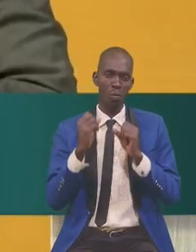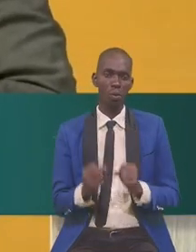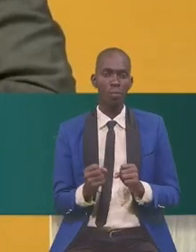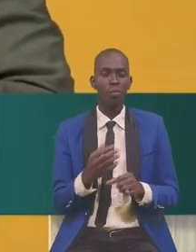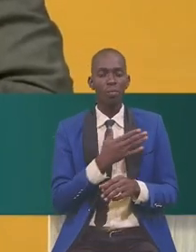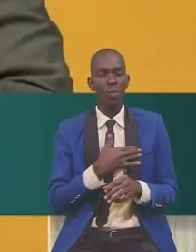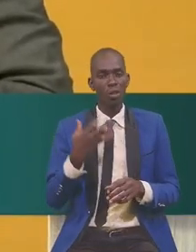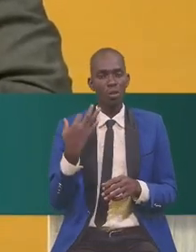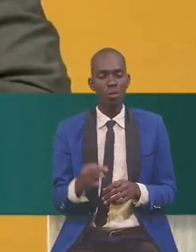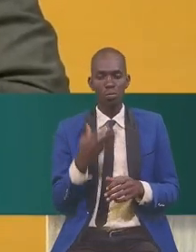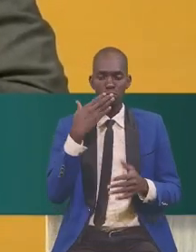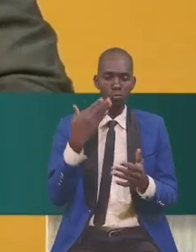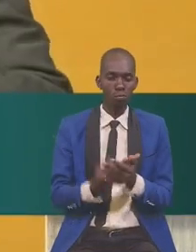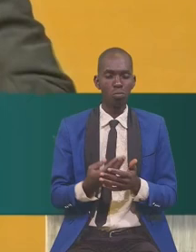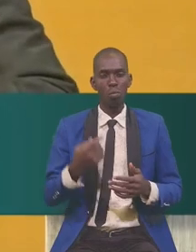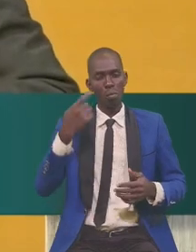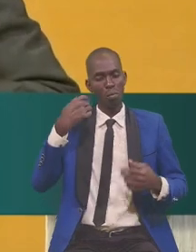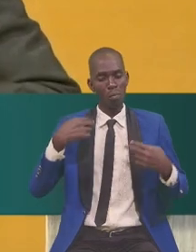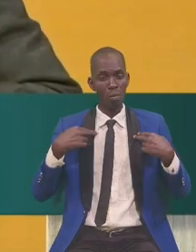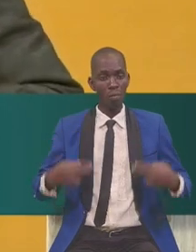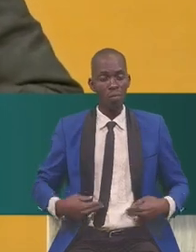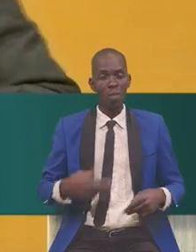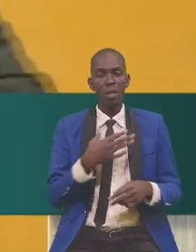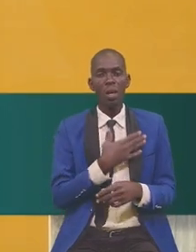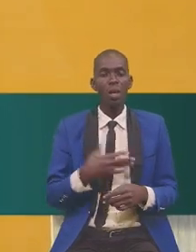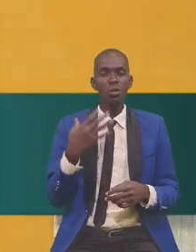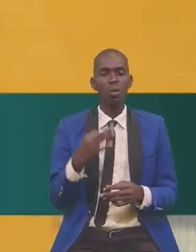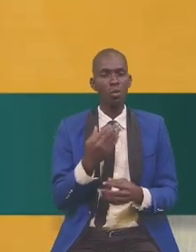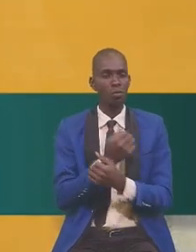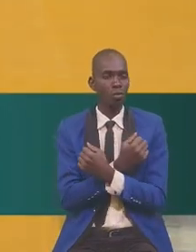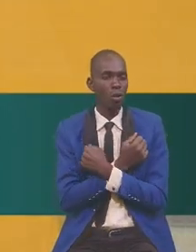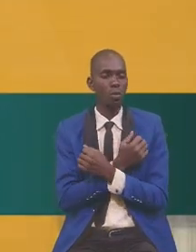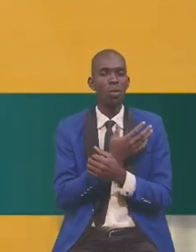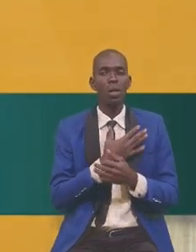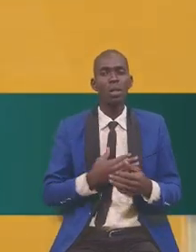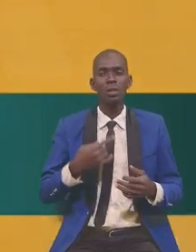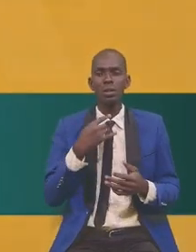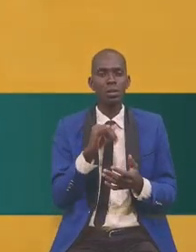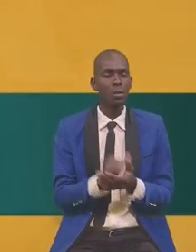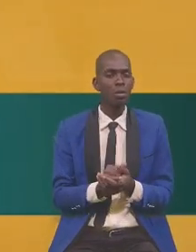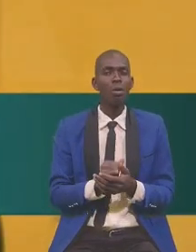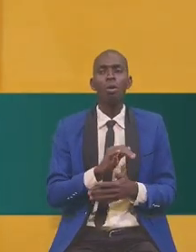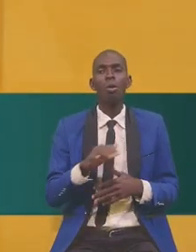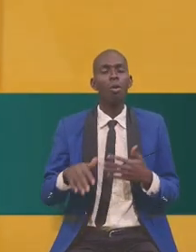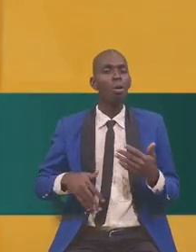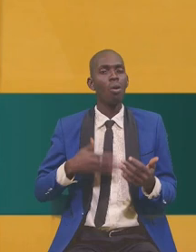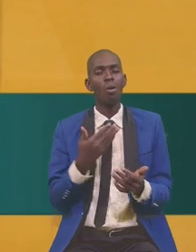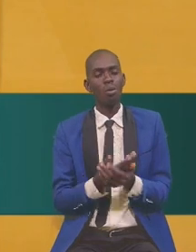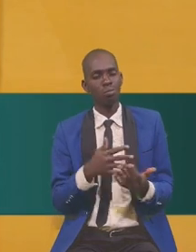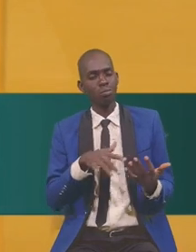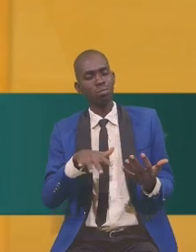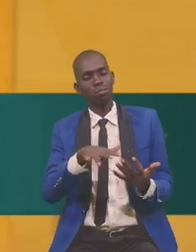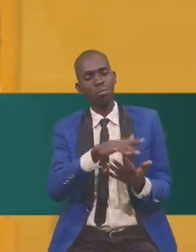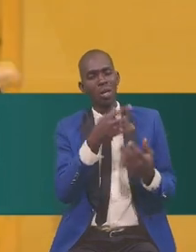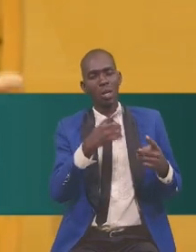the spirit of a sound mind and the spirit of love. And instead, and all those who don't allow